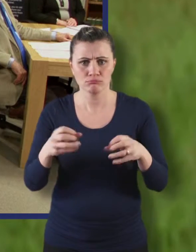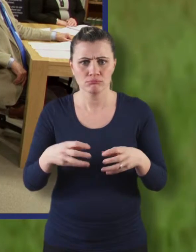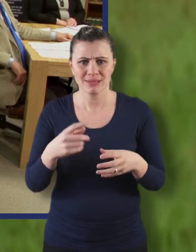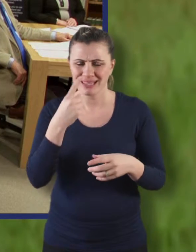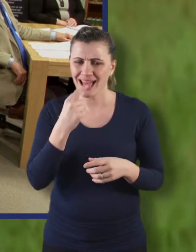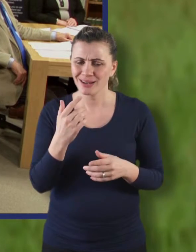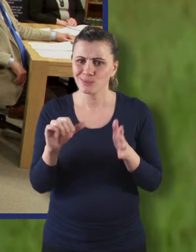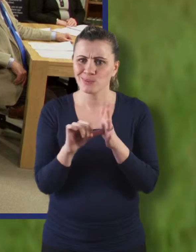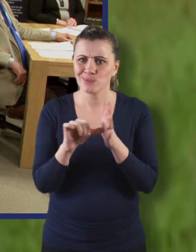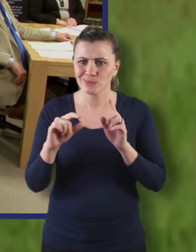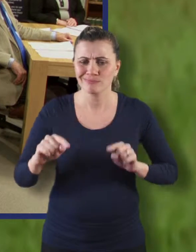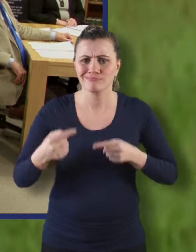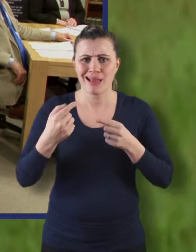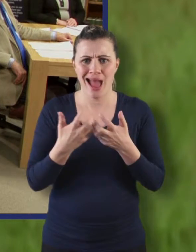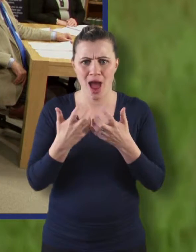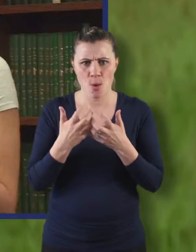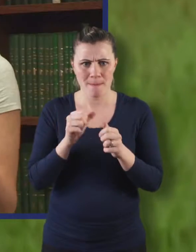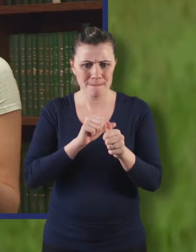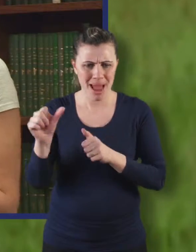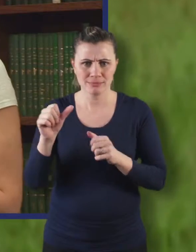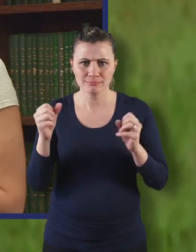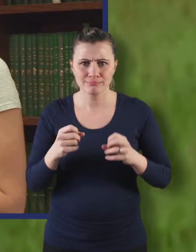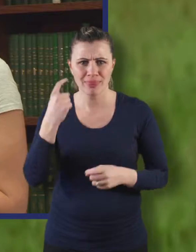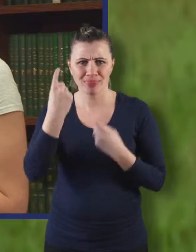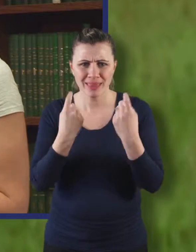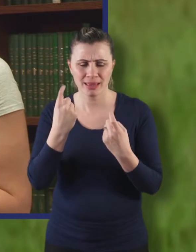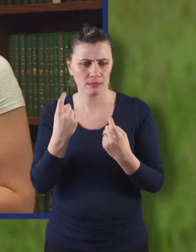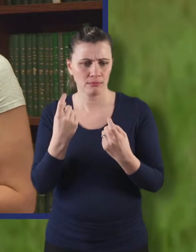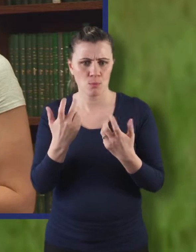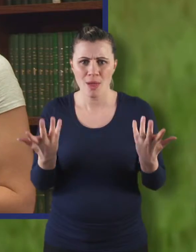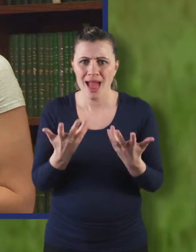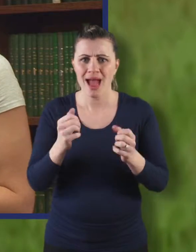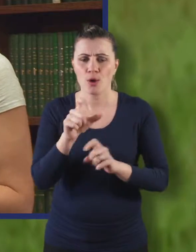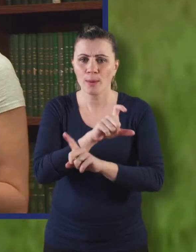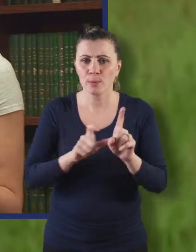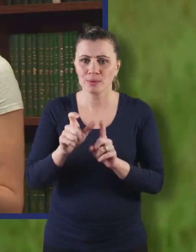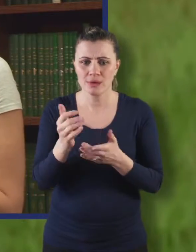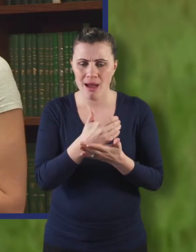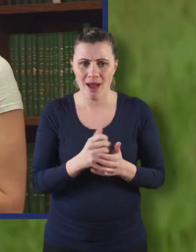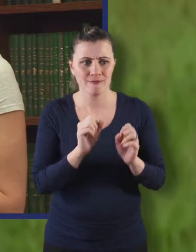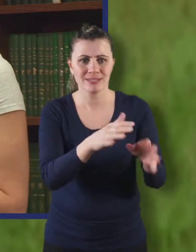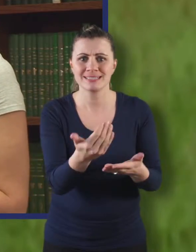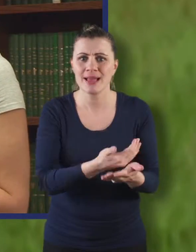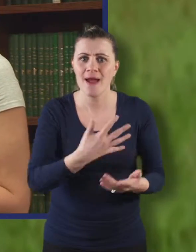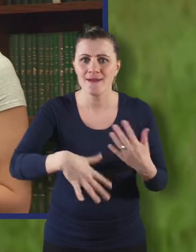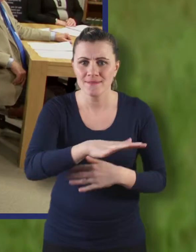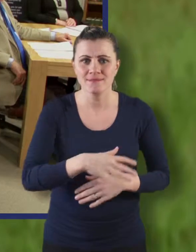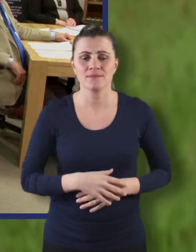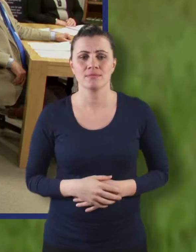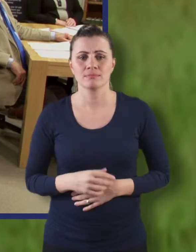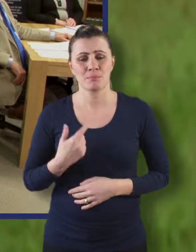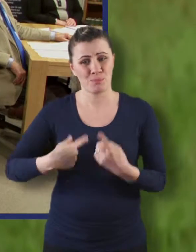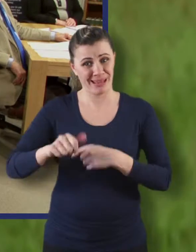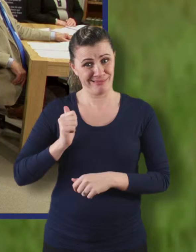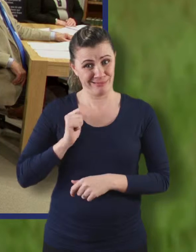suggest that you spend millions on trying to convert a space, and we know that that funding simply won't be available to you. So really do think about the risks that